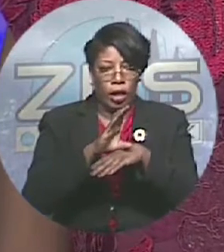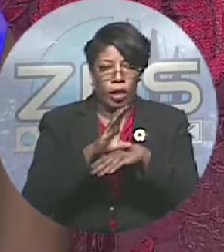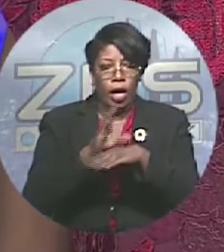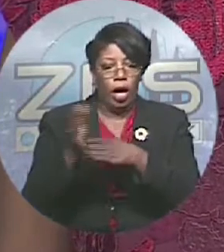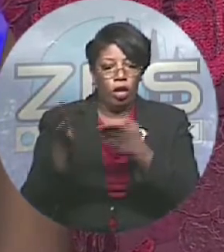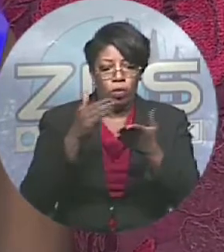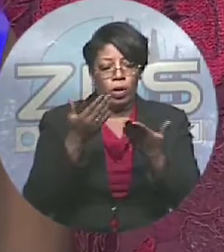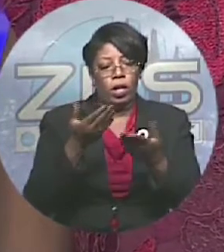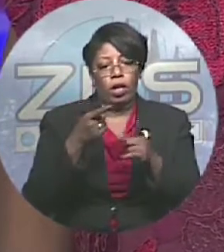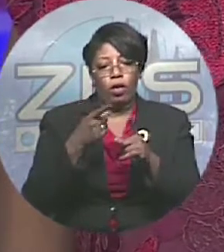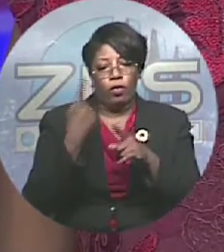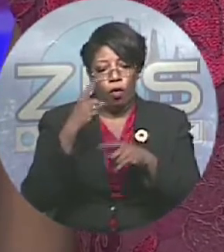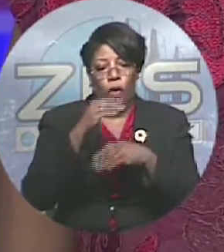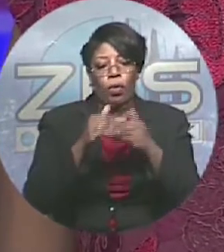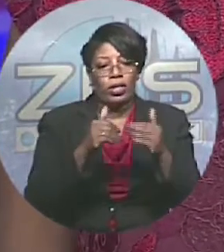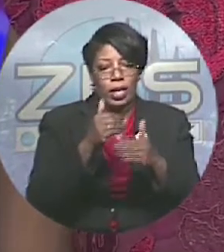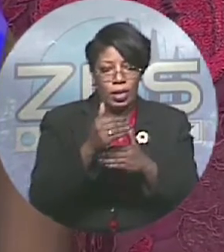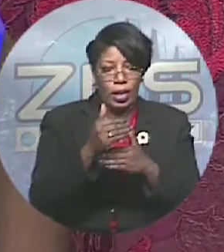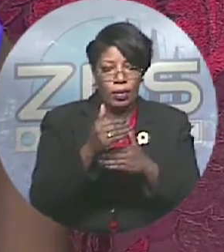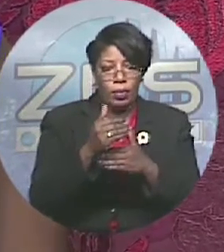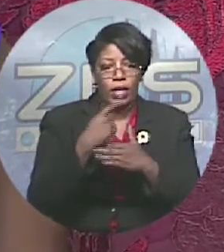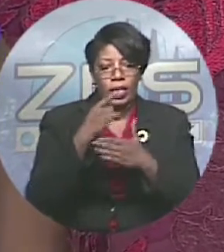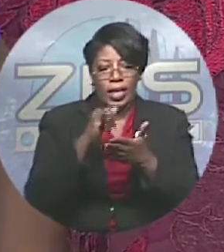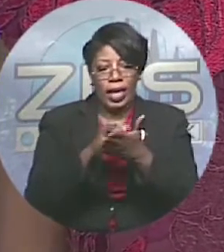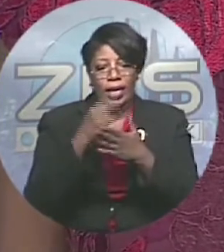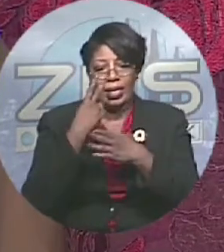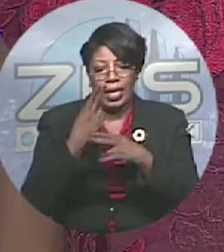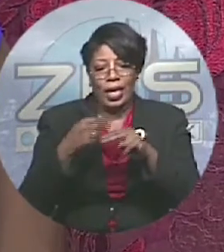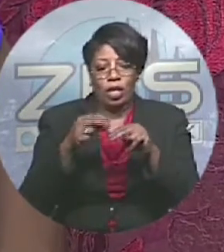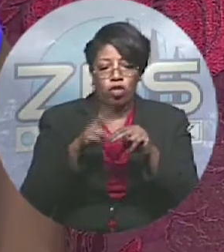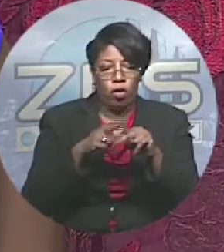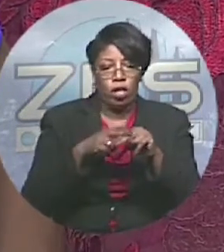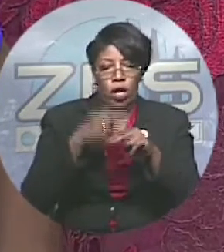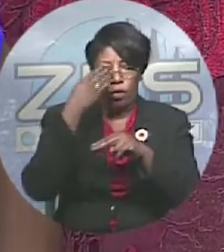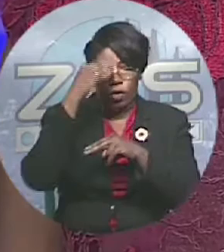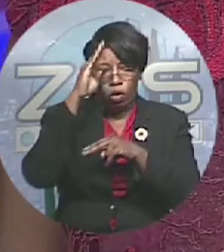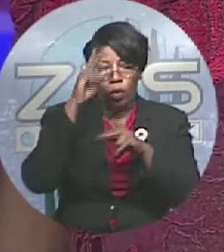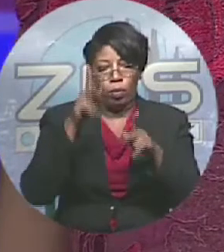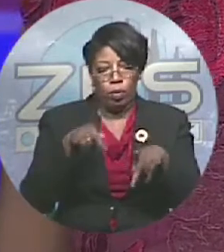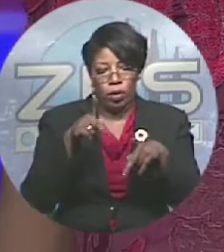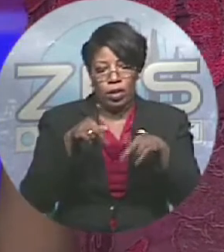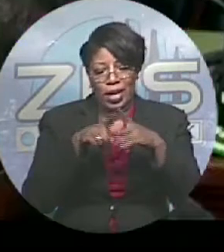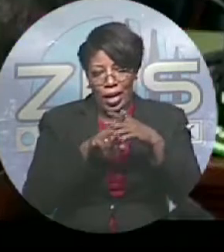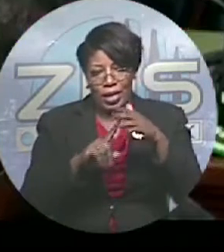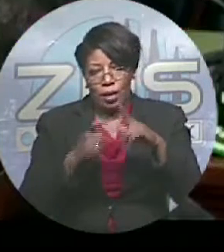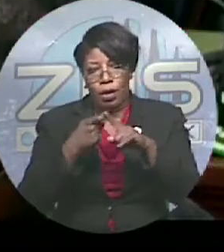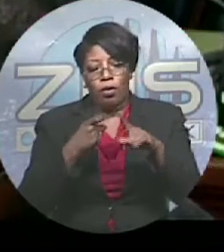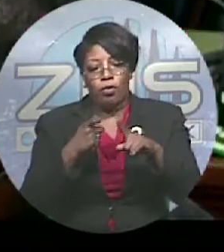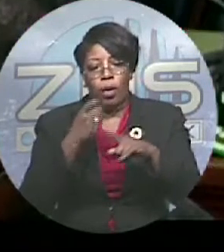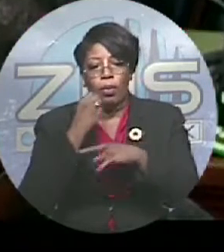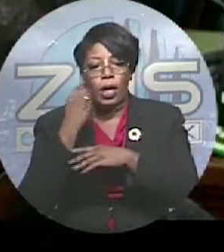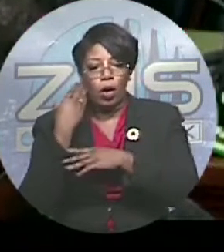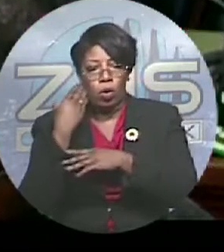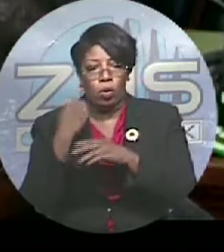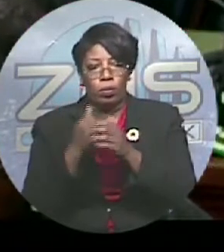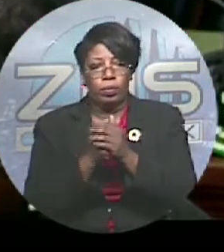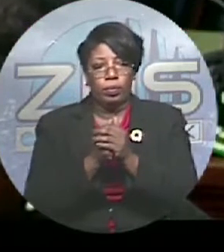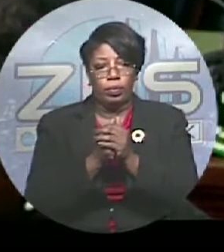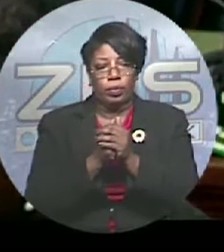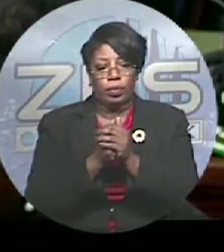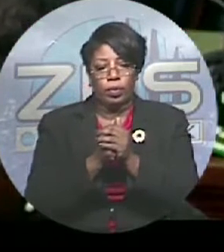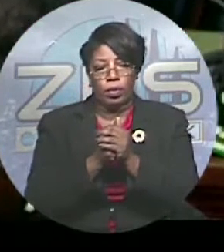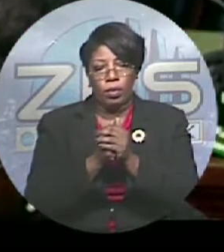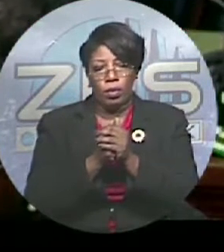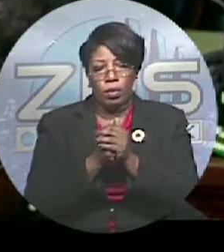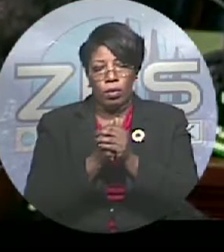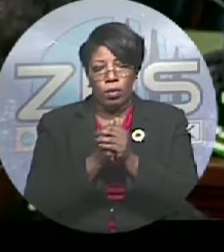says authorities have noticed an increase in the number of Cubans fleeing their homeland. Now, this present